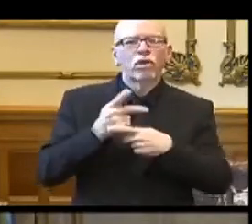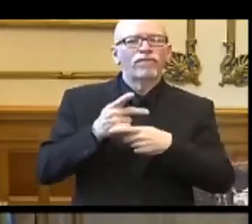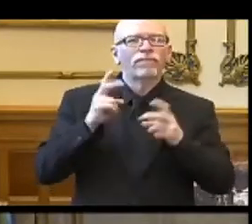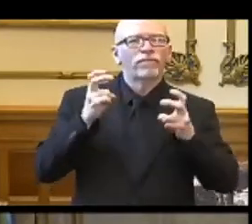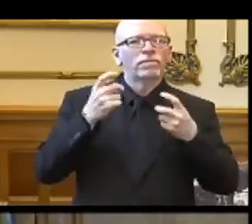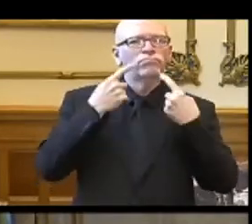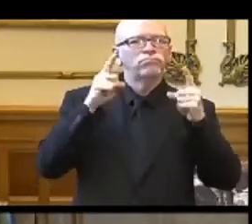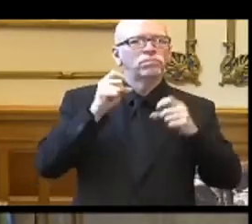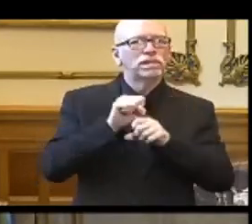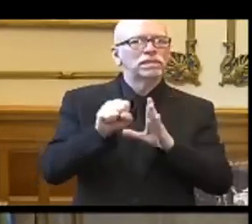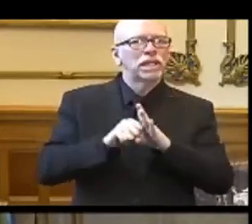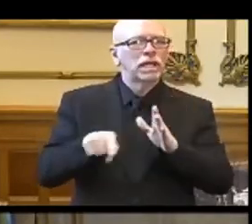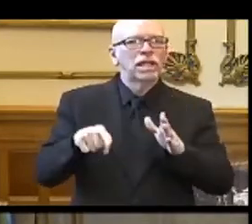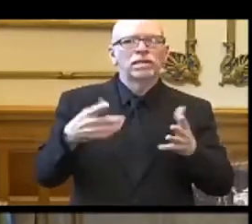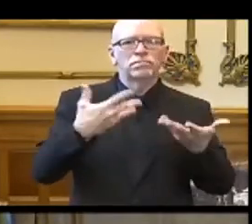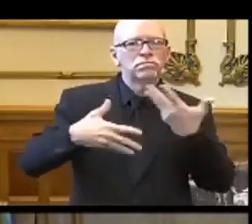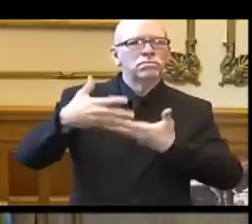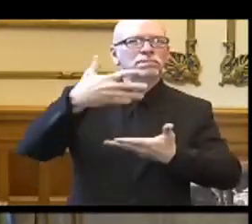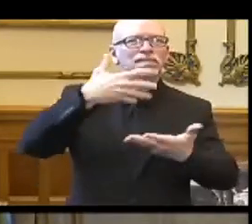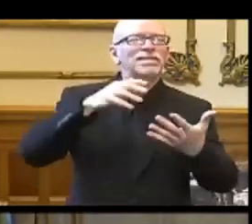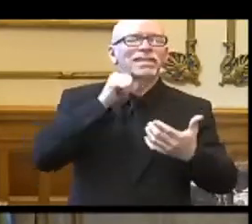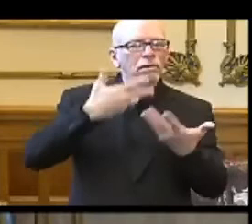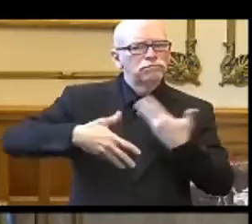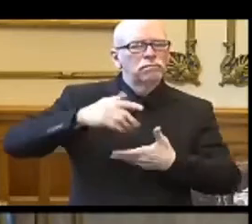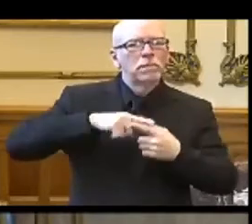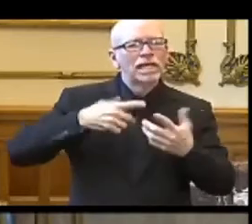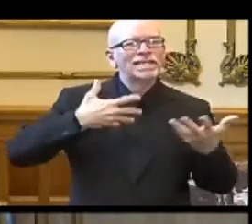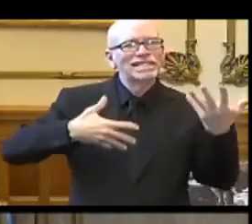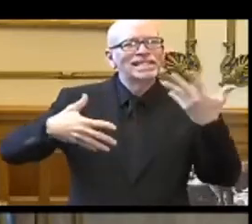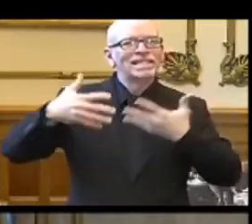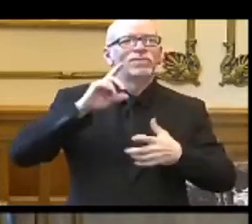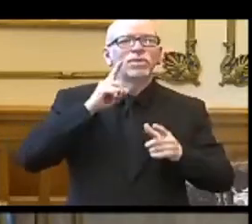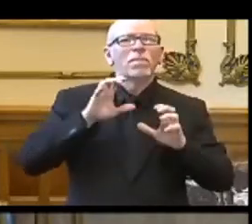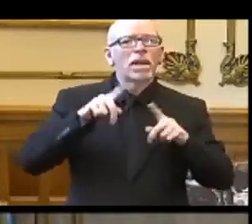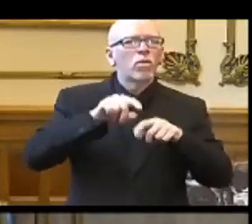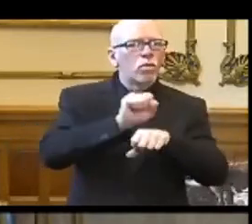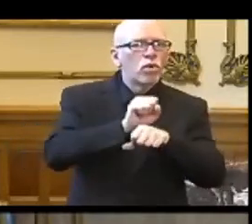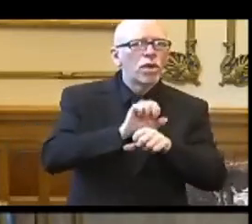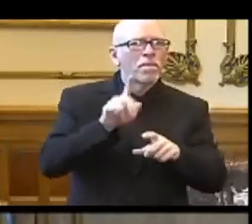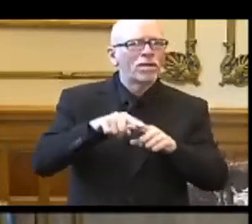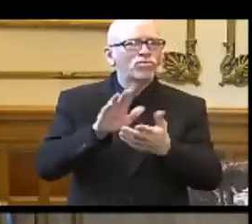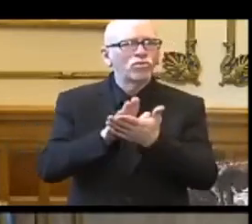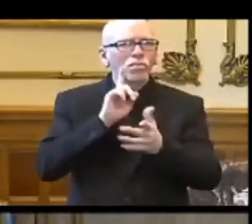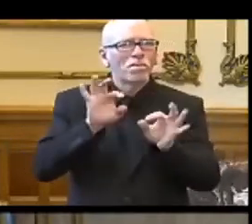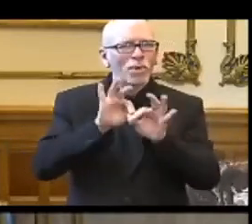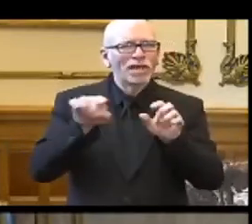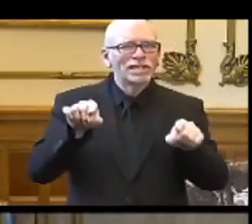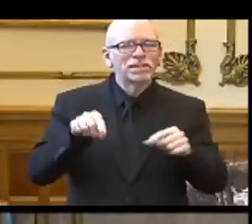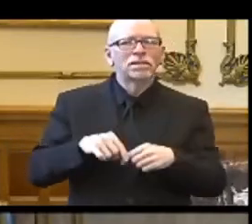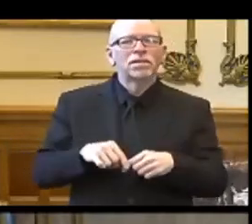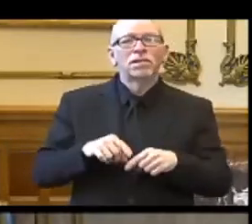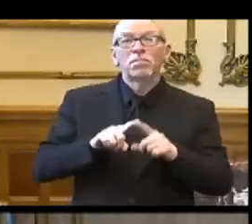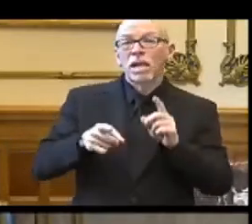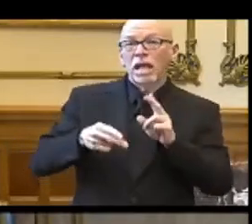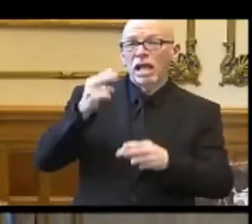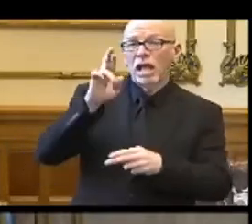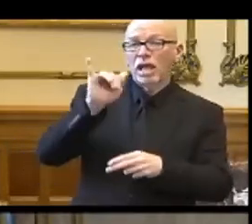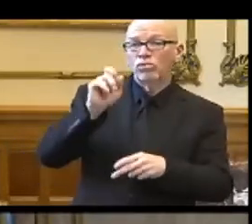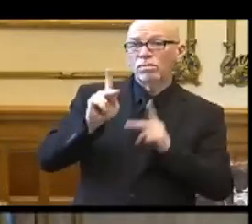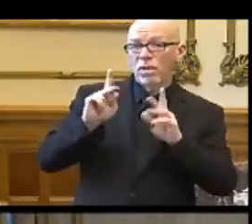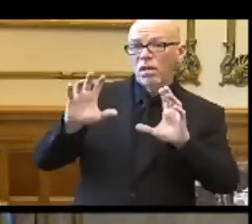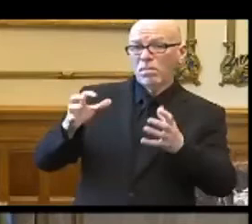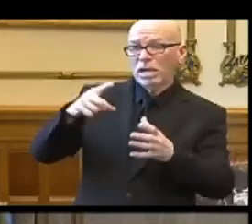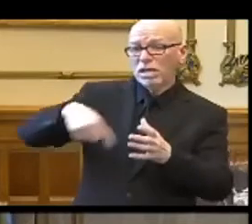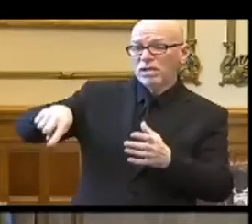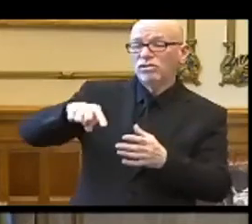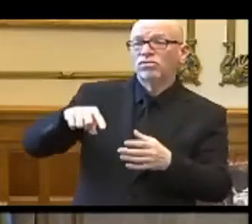again and getting people back to work and to school, which is really important. However, that high-risk population, those